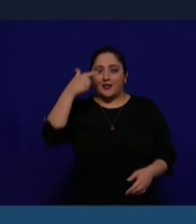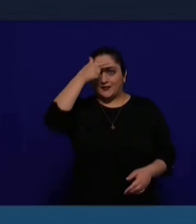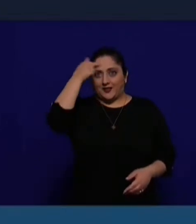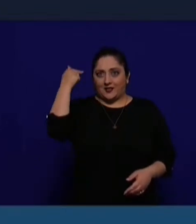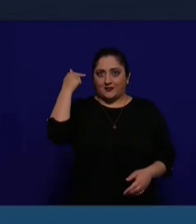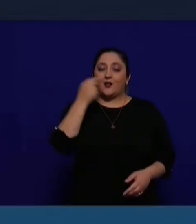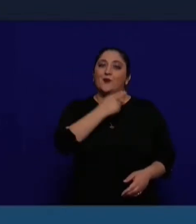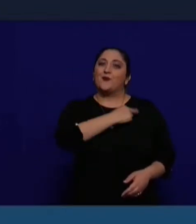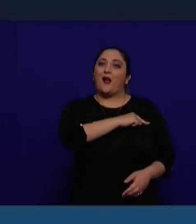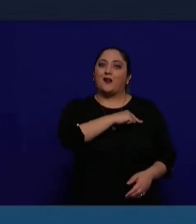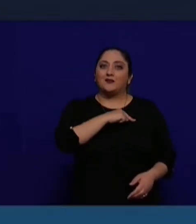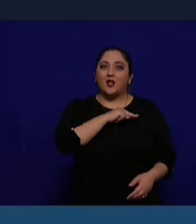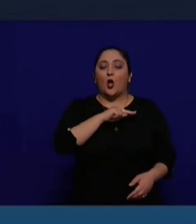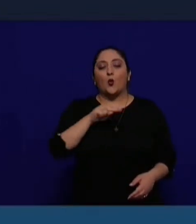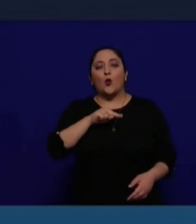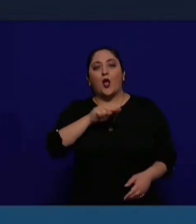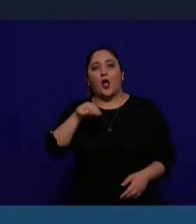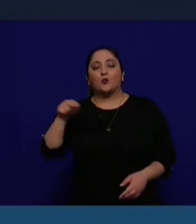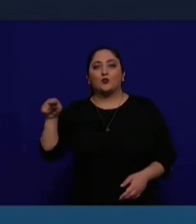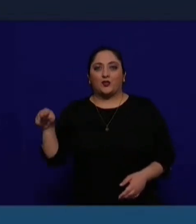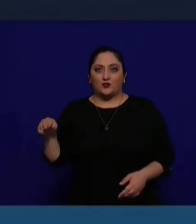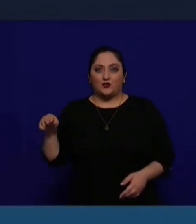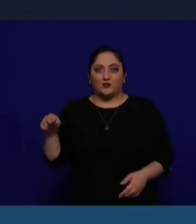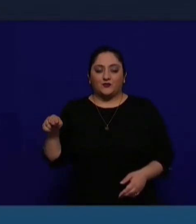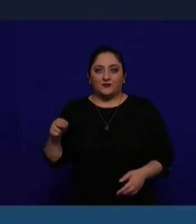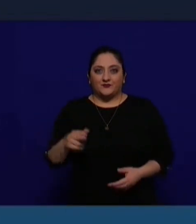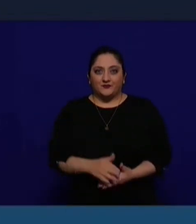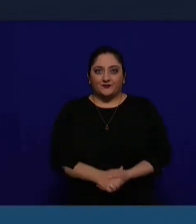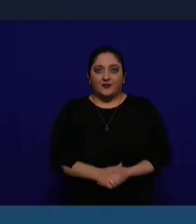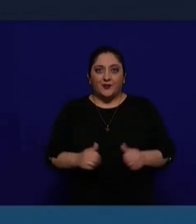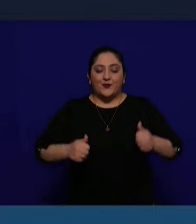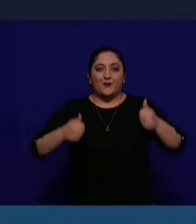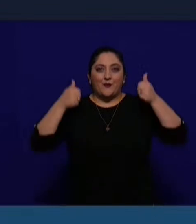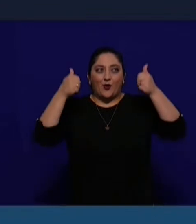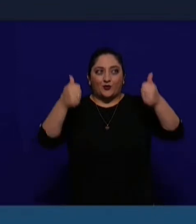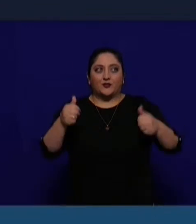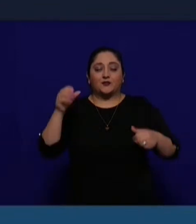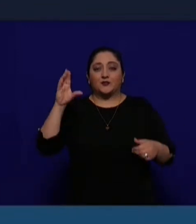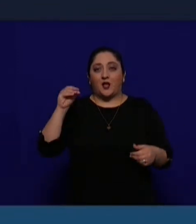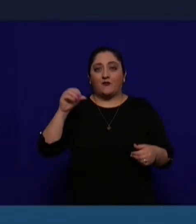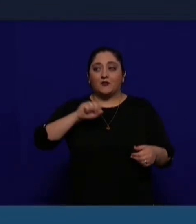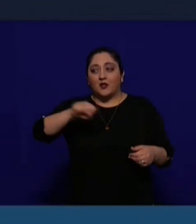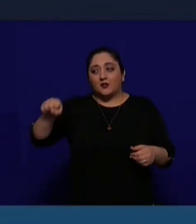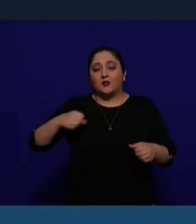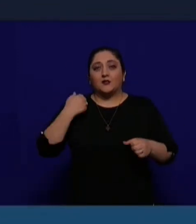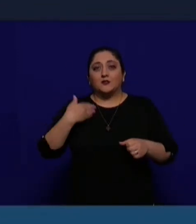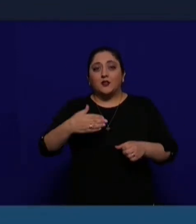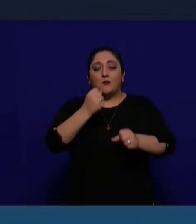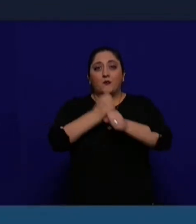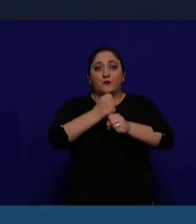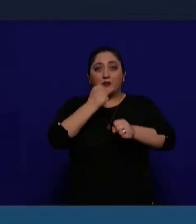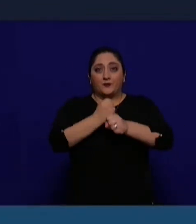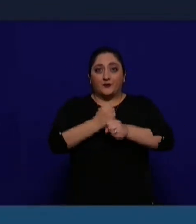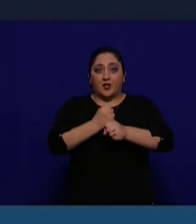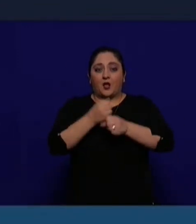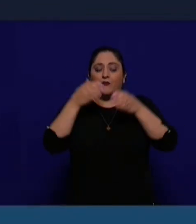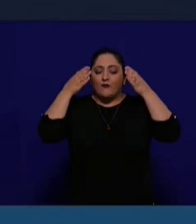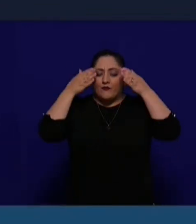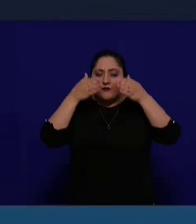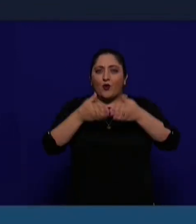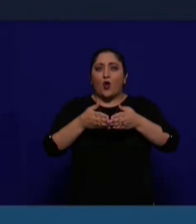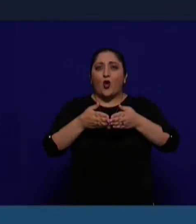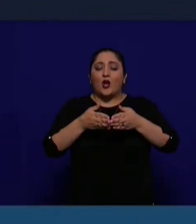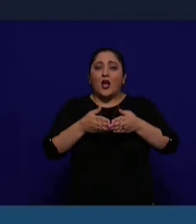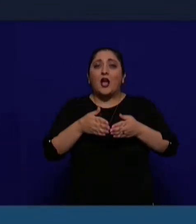u kif ukoll bħalma qegħdin taraw minn Għawdex. U importanti ħafna aħna dejjem ħdimna u fukajna strateġiji tagħna fuq